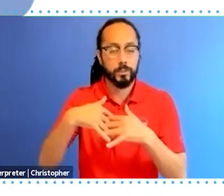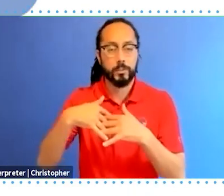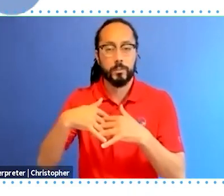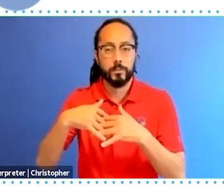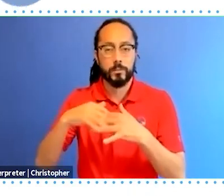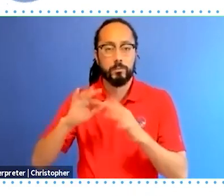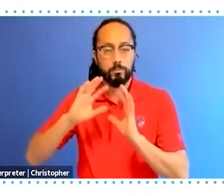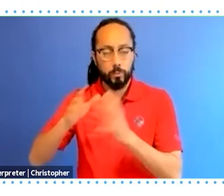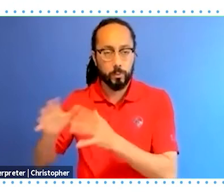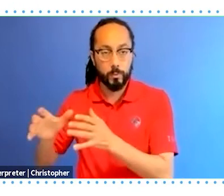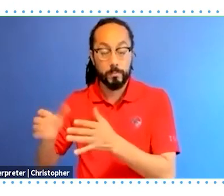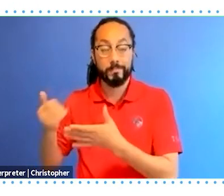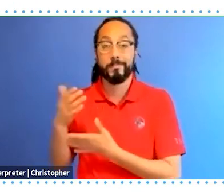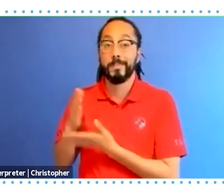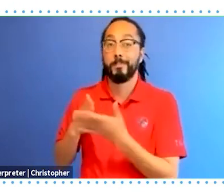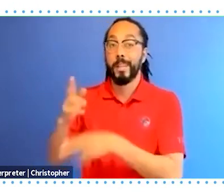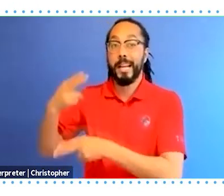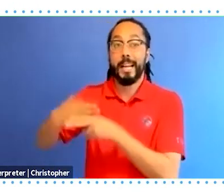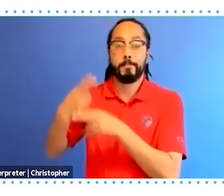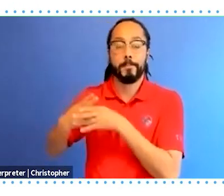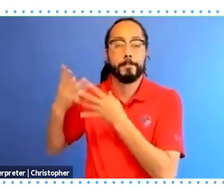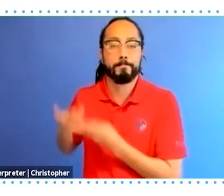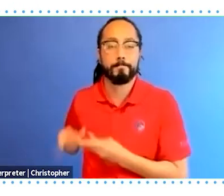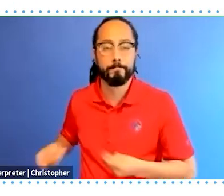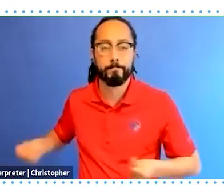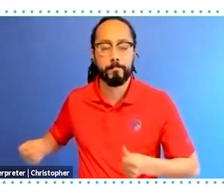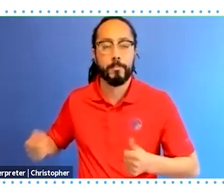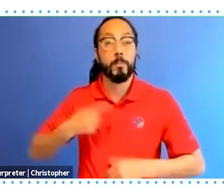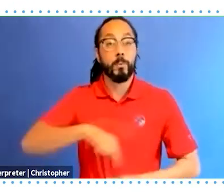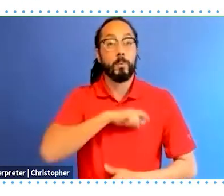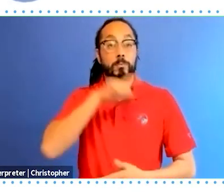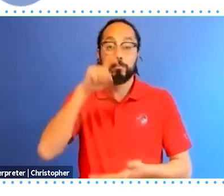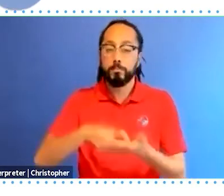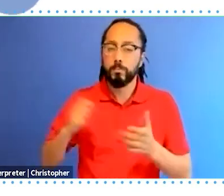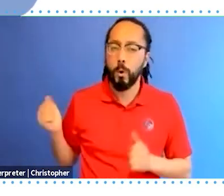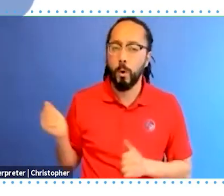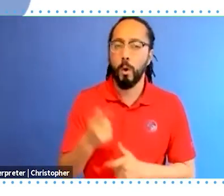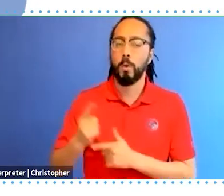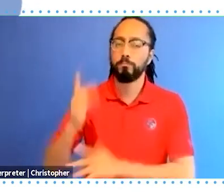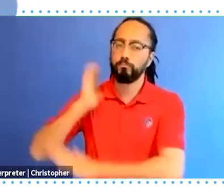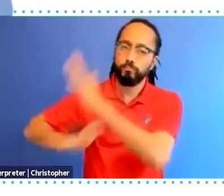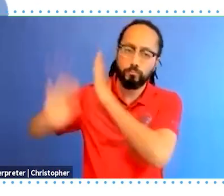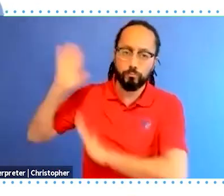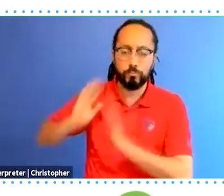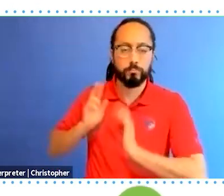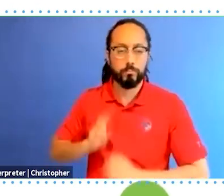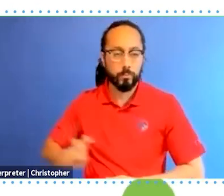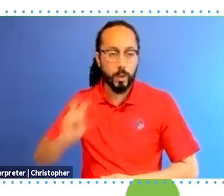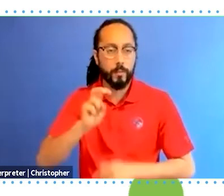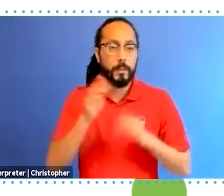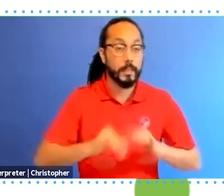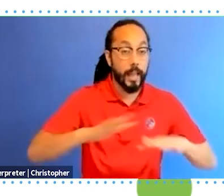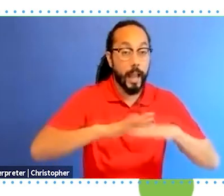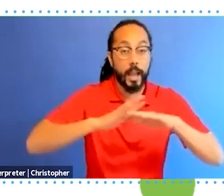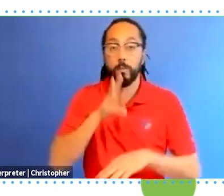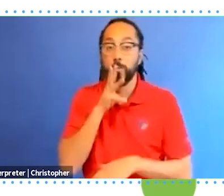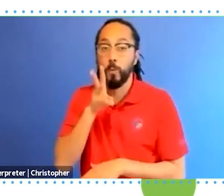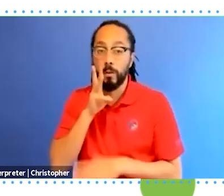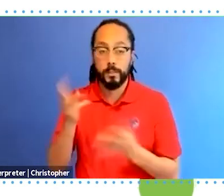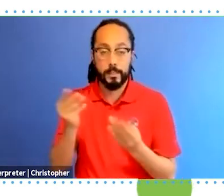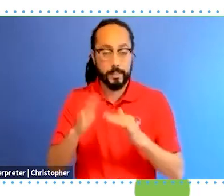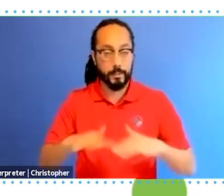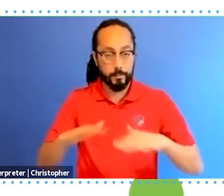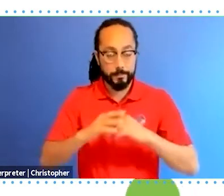remembered. We acknowledge all those who came before us and have traveled the lands and waters of this territory. We're grateful to